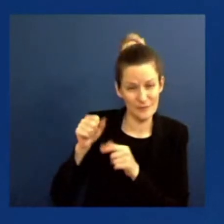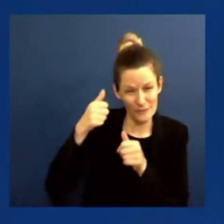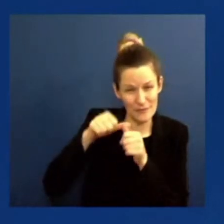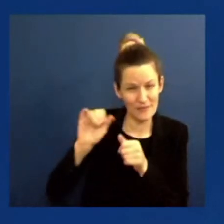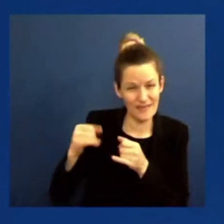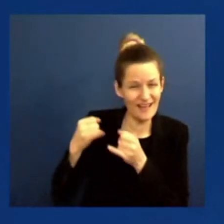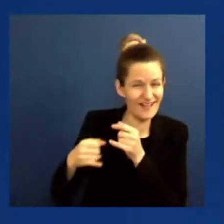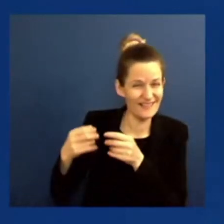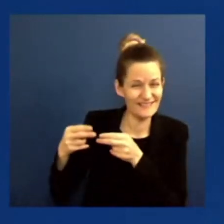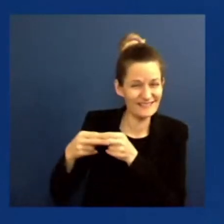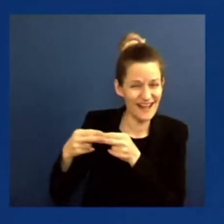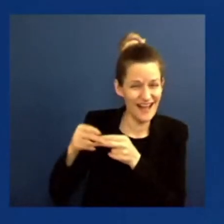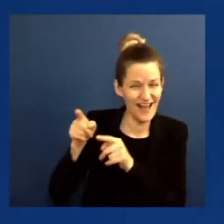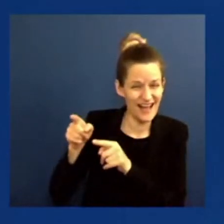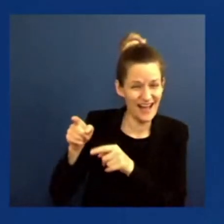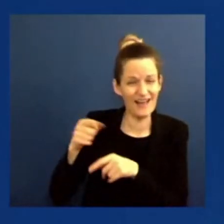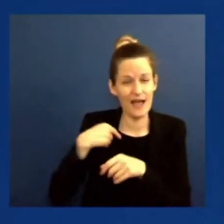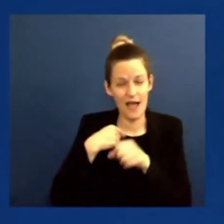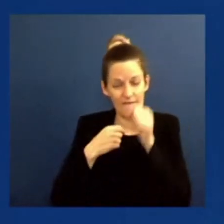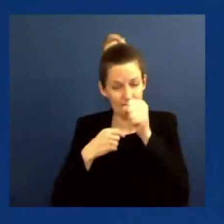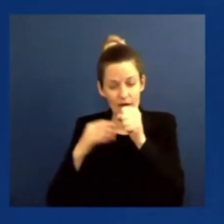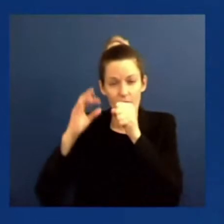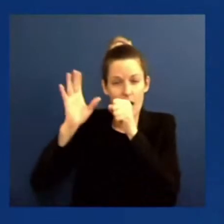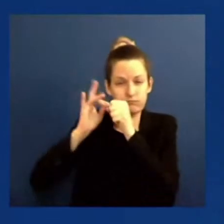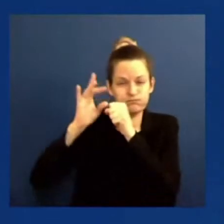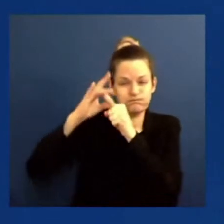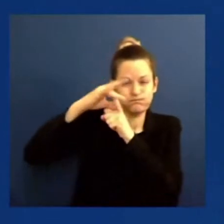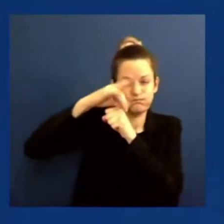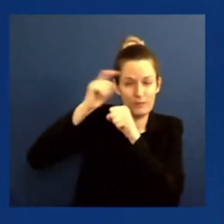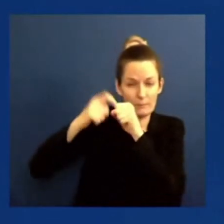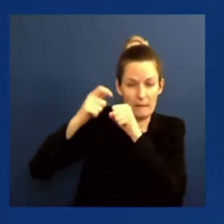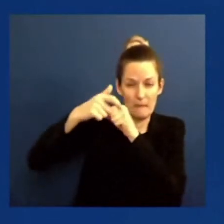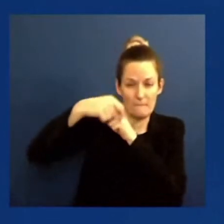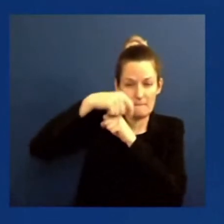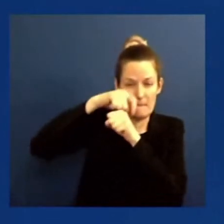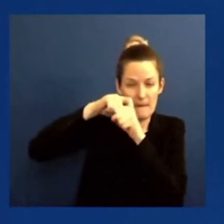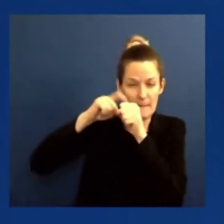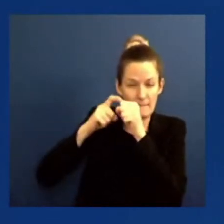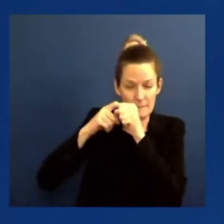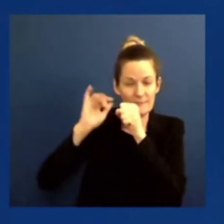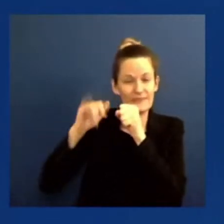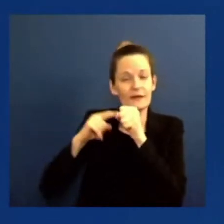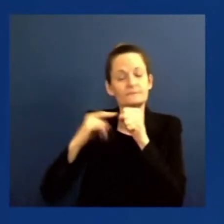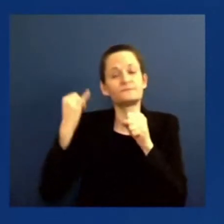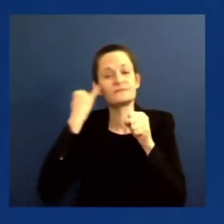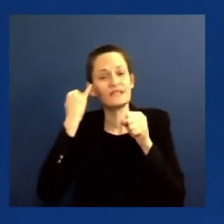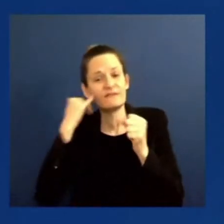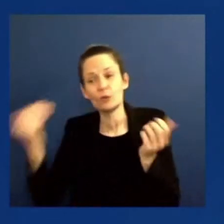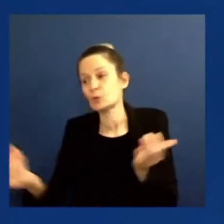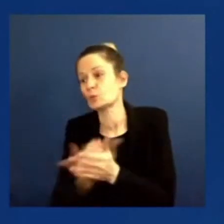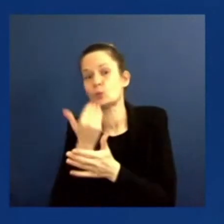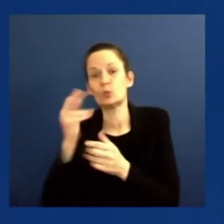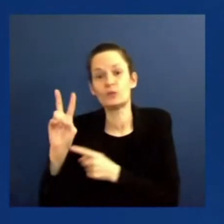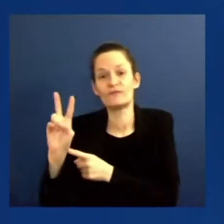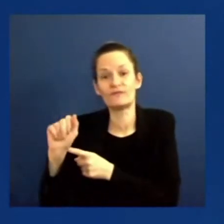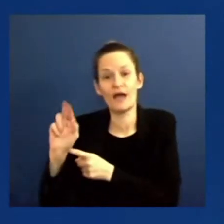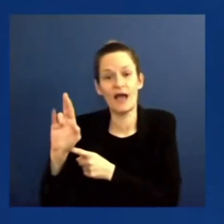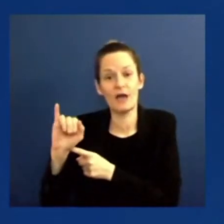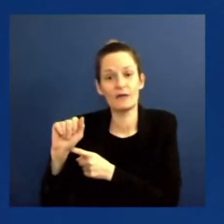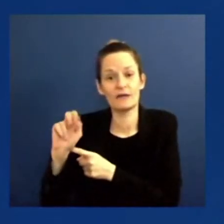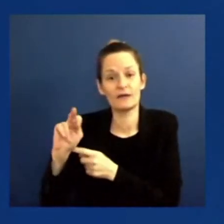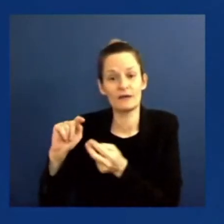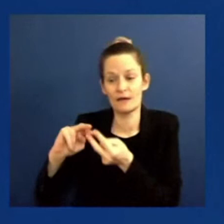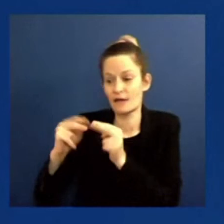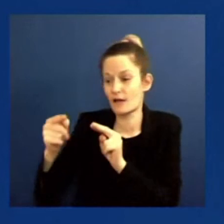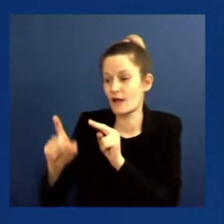in part your question. Because if we get another variant, the background immunity, together with the fact that we likely will